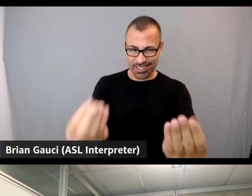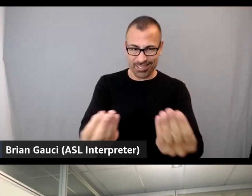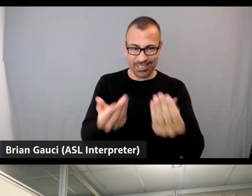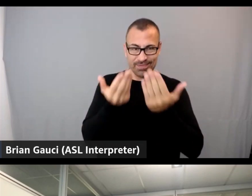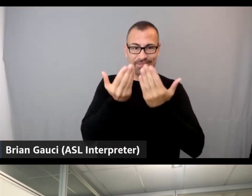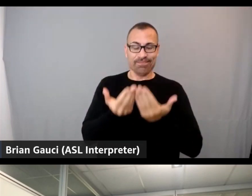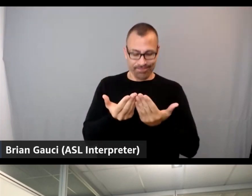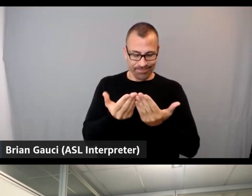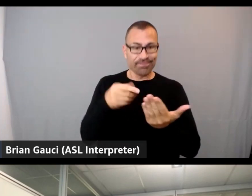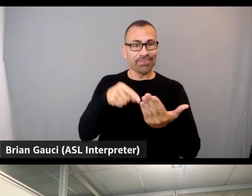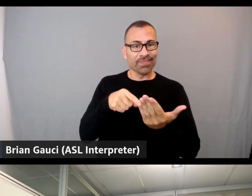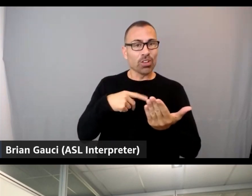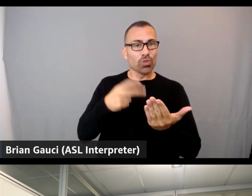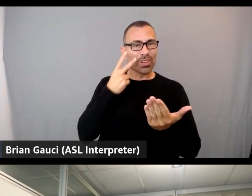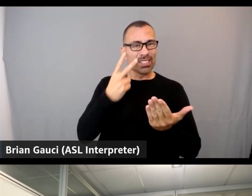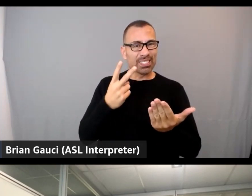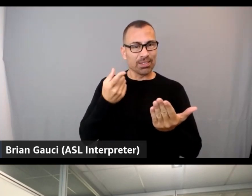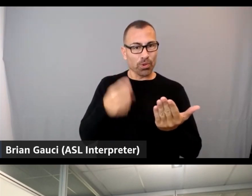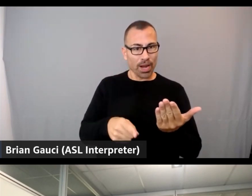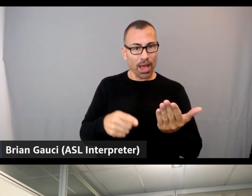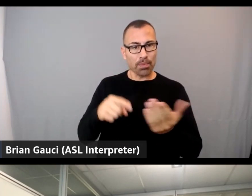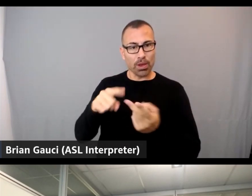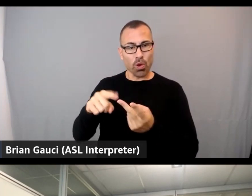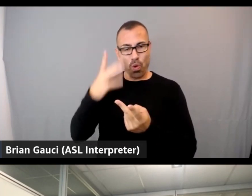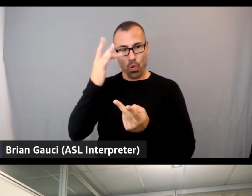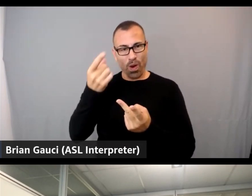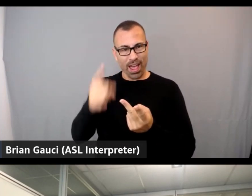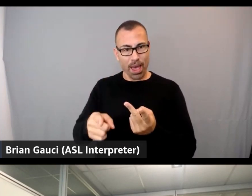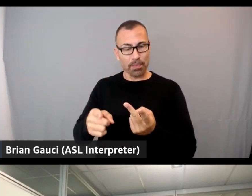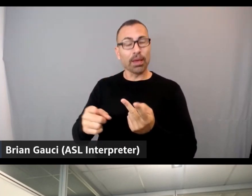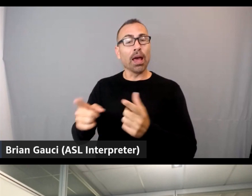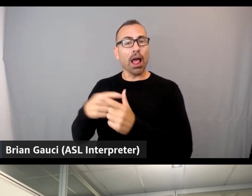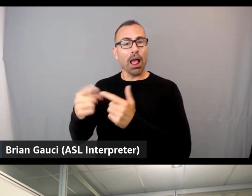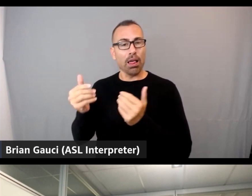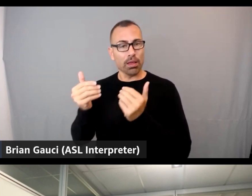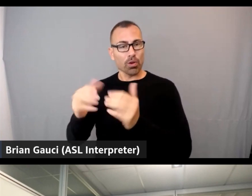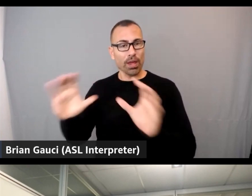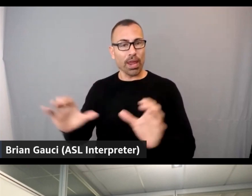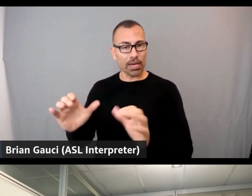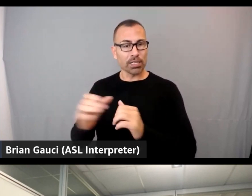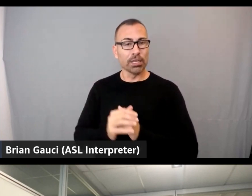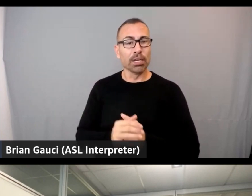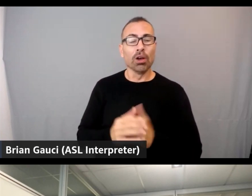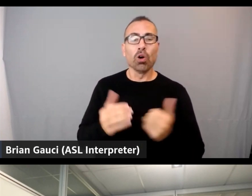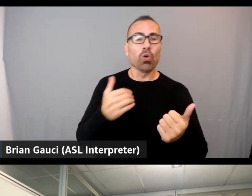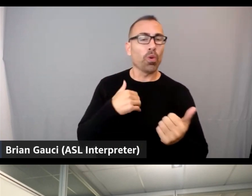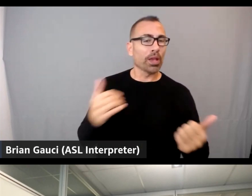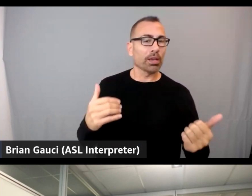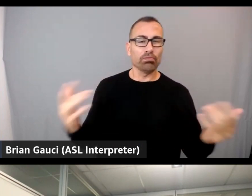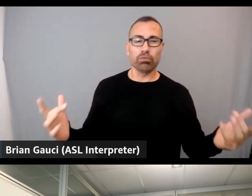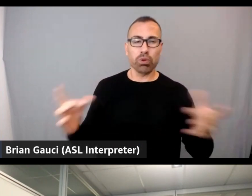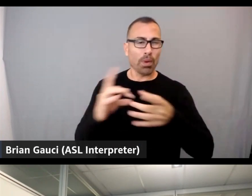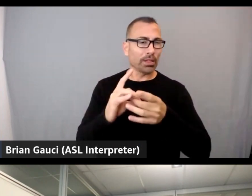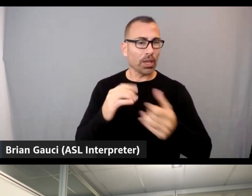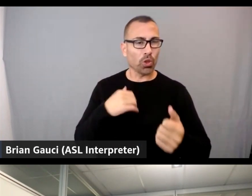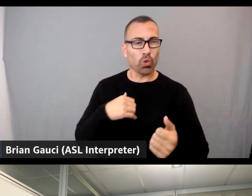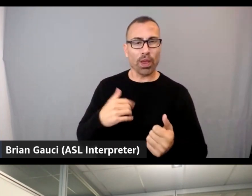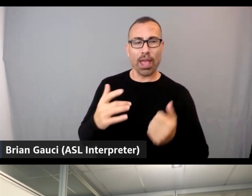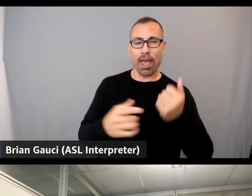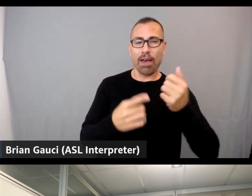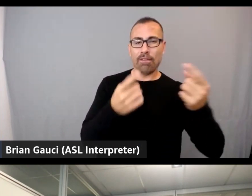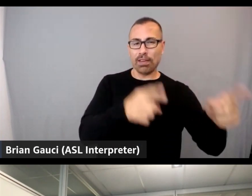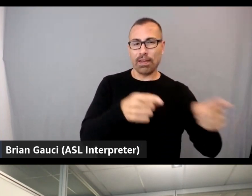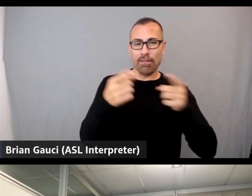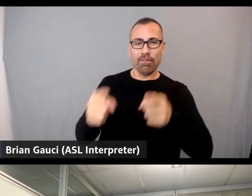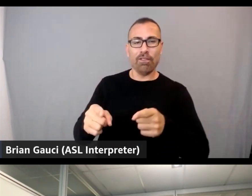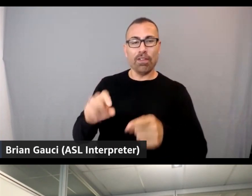action. Additionally, you can also trigger it all together. We have Event Bridge, we have CloudWatch, and so you can sort of, based off